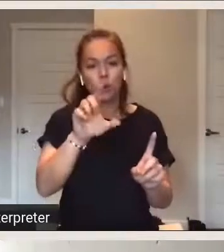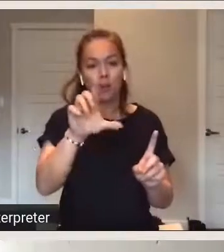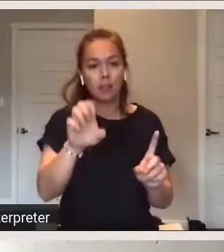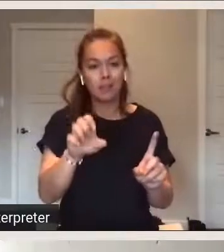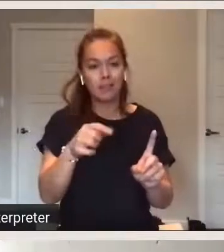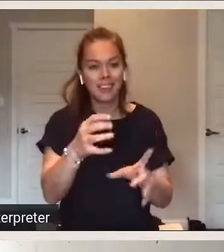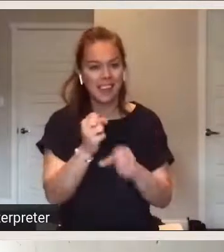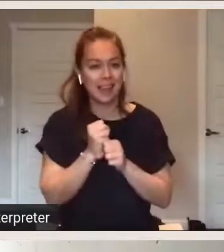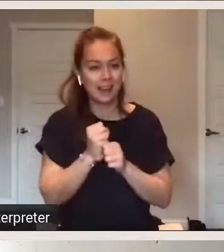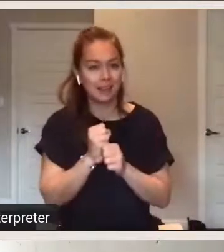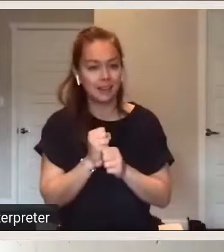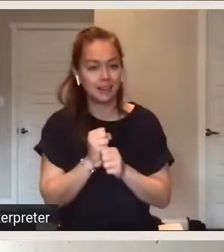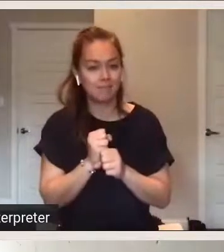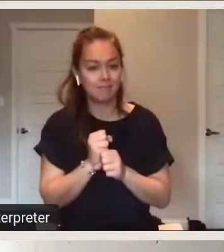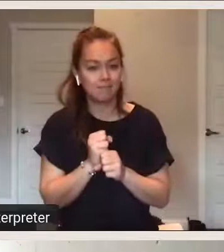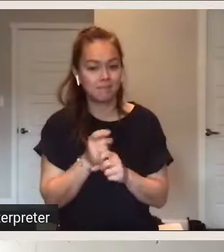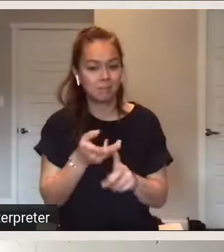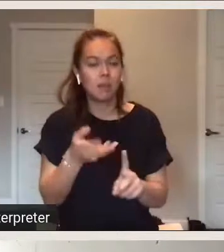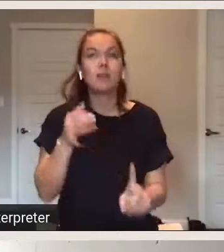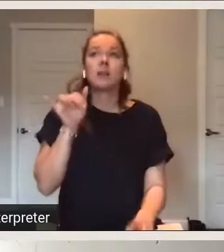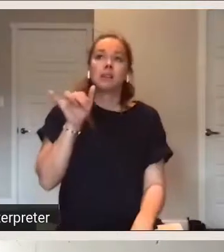Like,